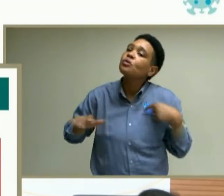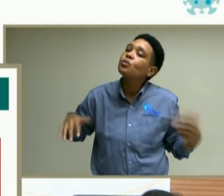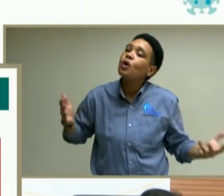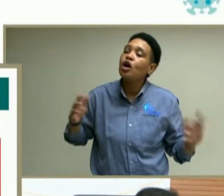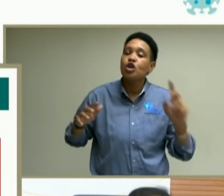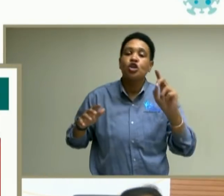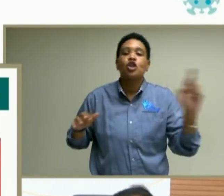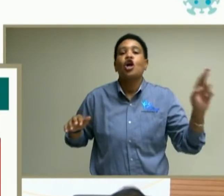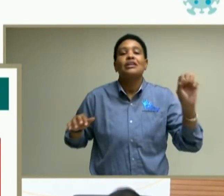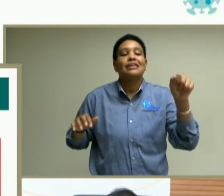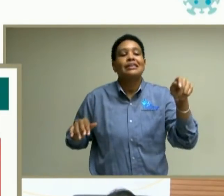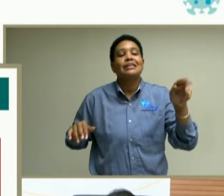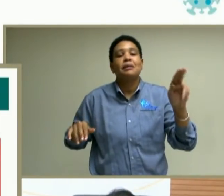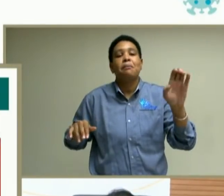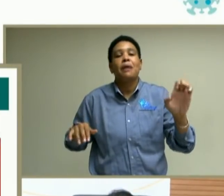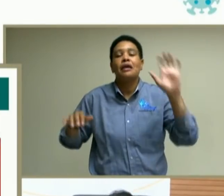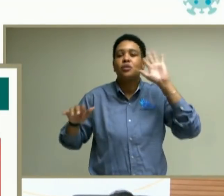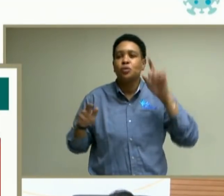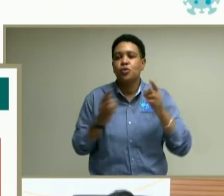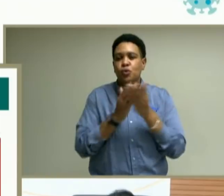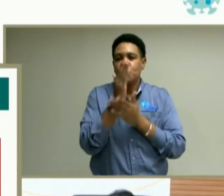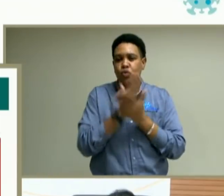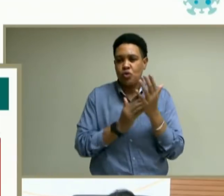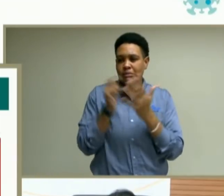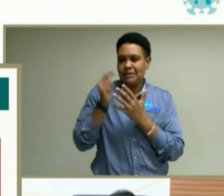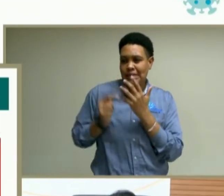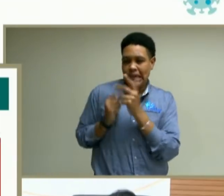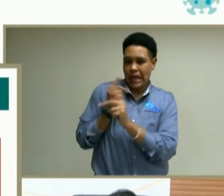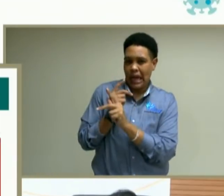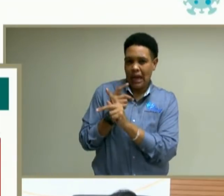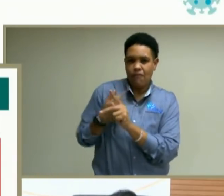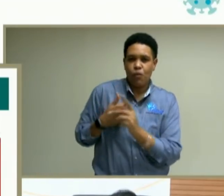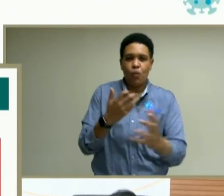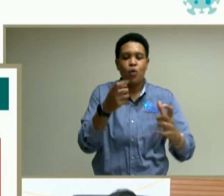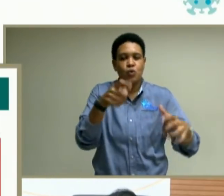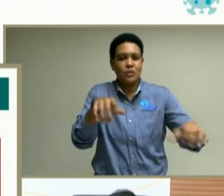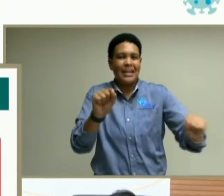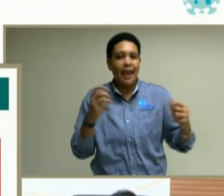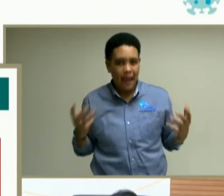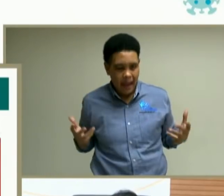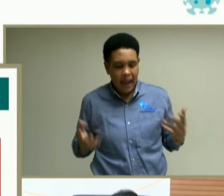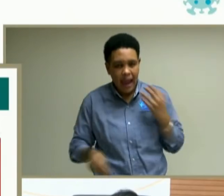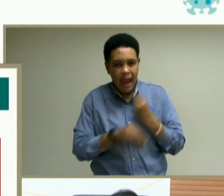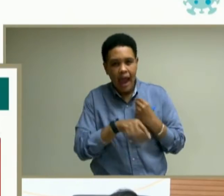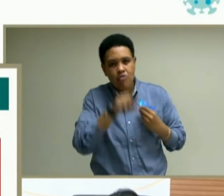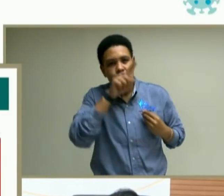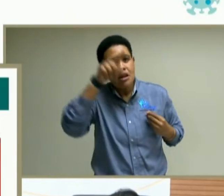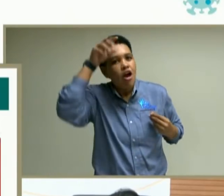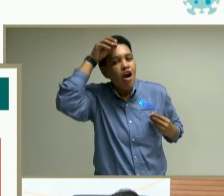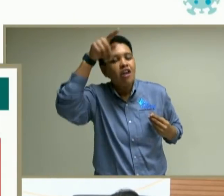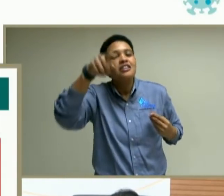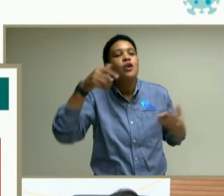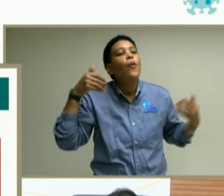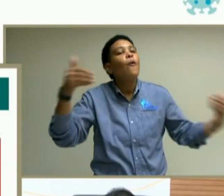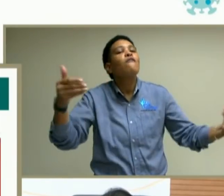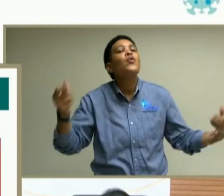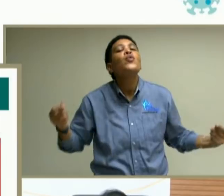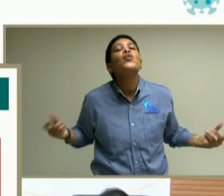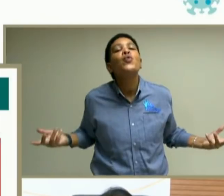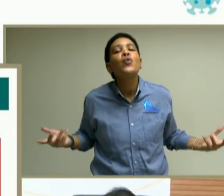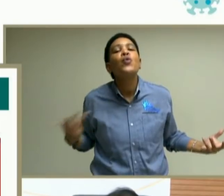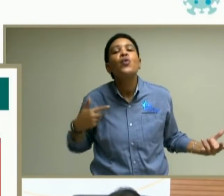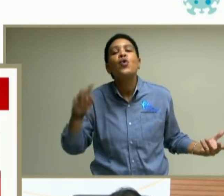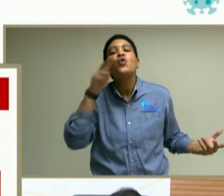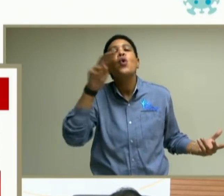Dr. Spence is going to go through some of the precautions that we would want you to take and to consider going forward. If we look